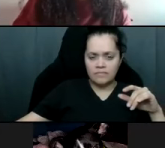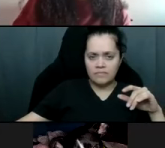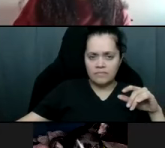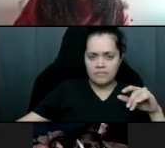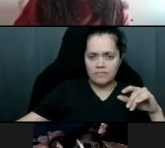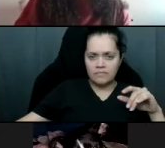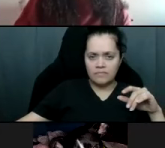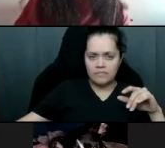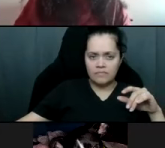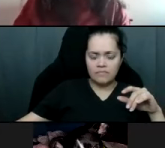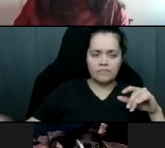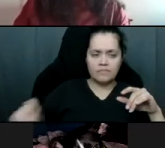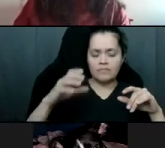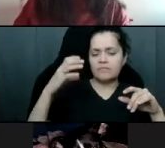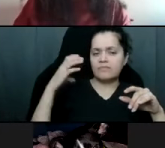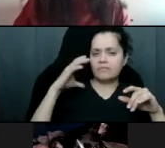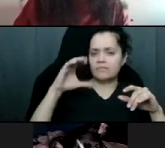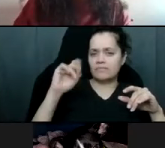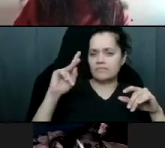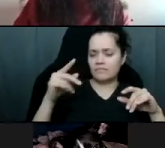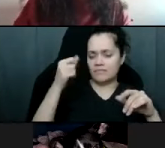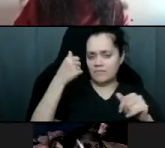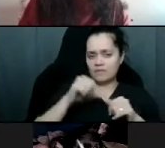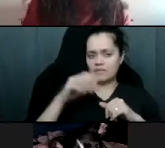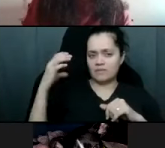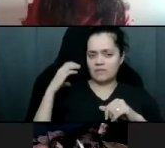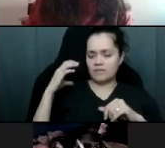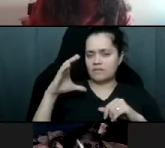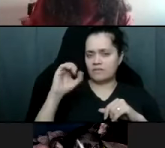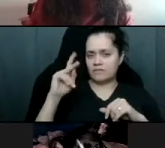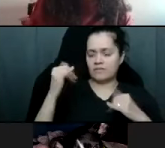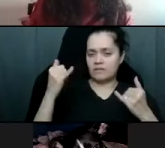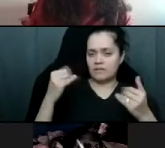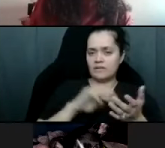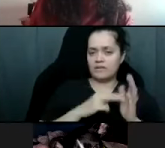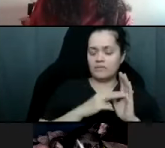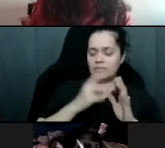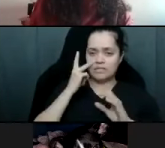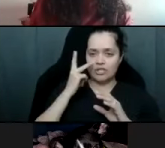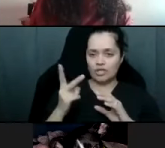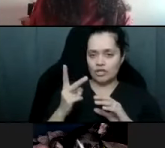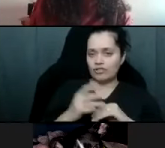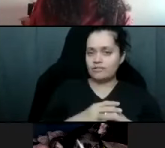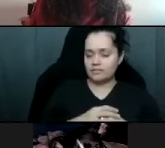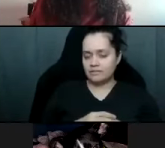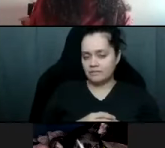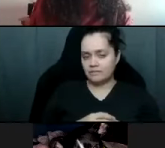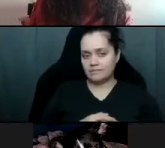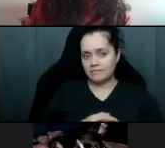All right, there's Captain Cook. So we remember Captain Cook now means to take a look.